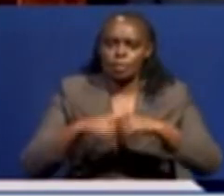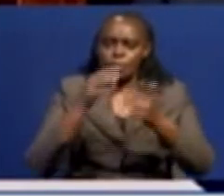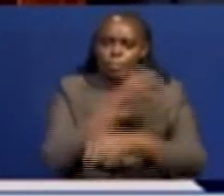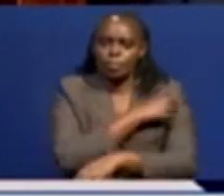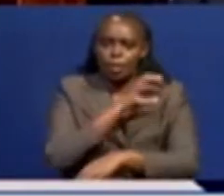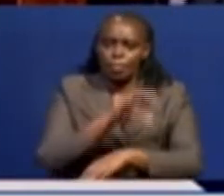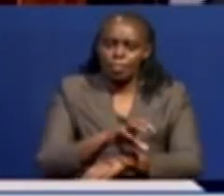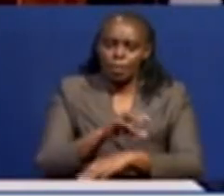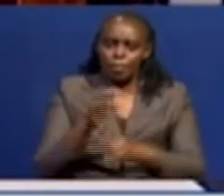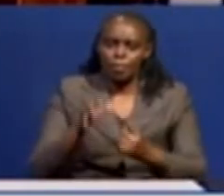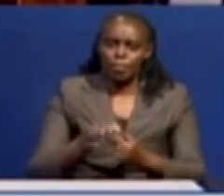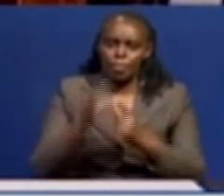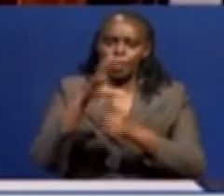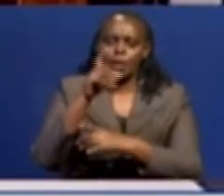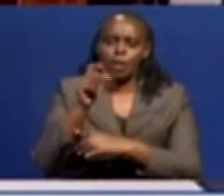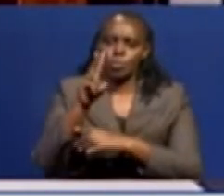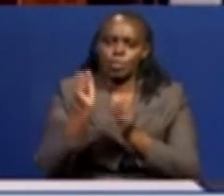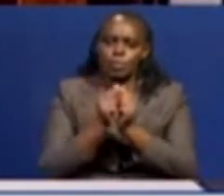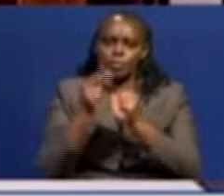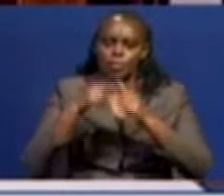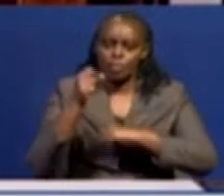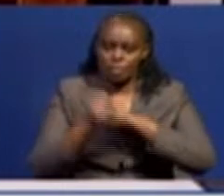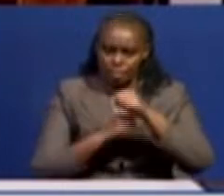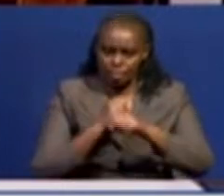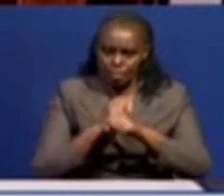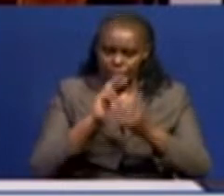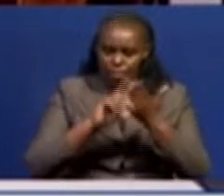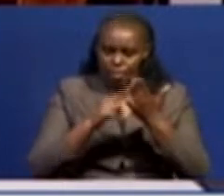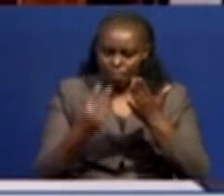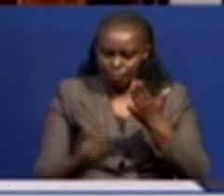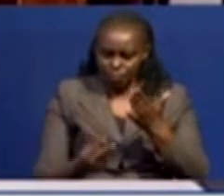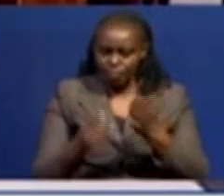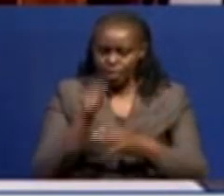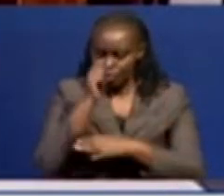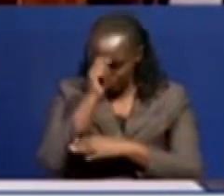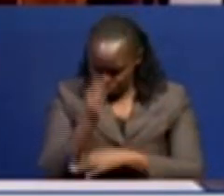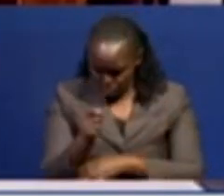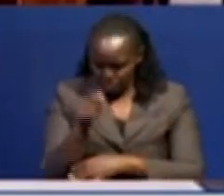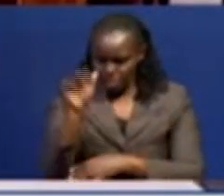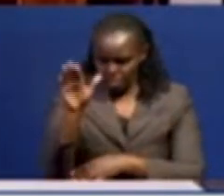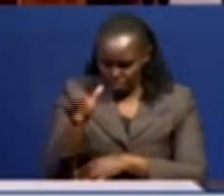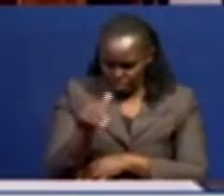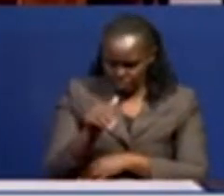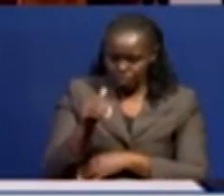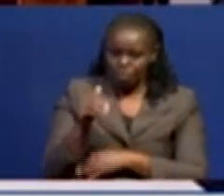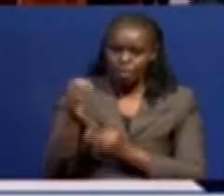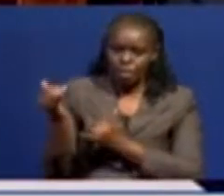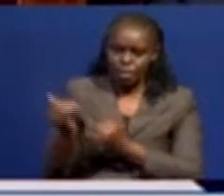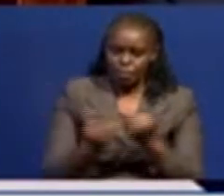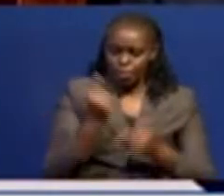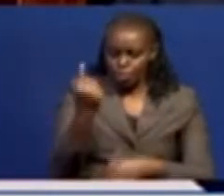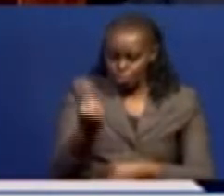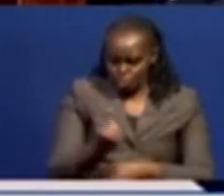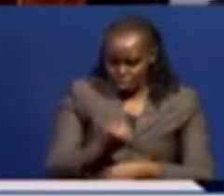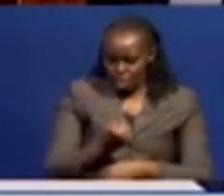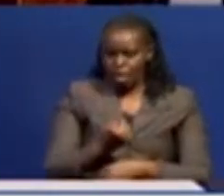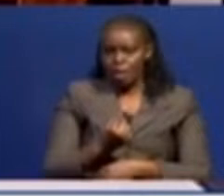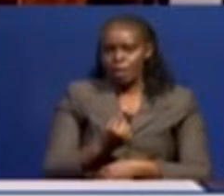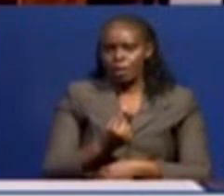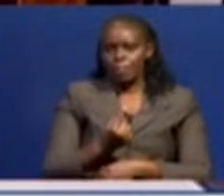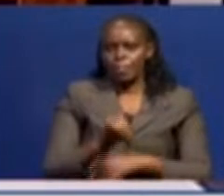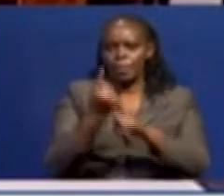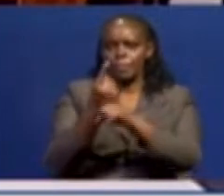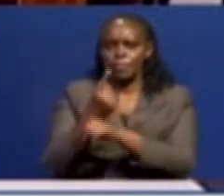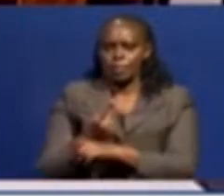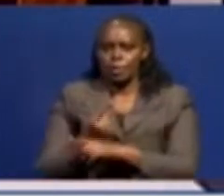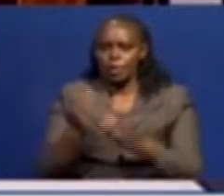the County Assembly's Powers and Privilege Act 2017 by failing to honor the summons and invitations to appear